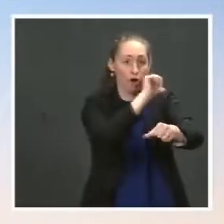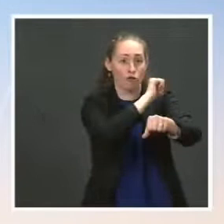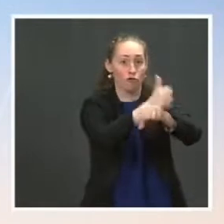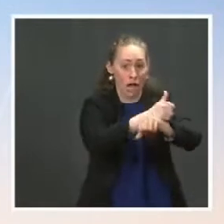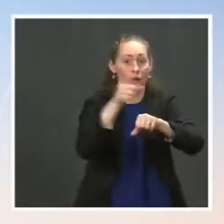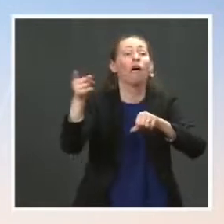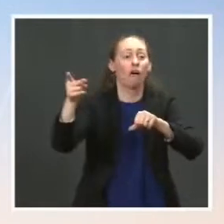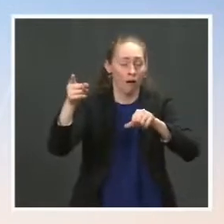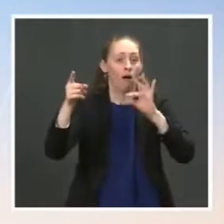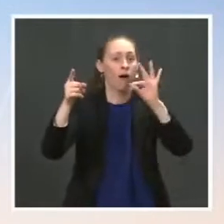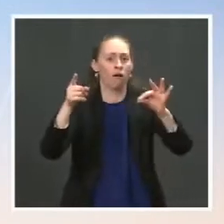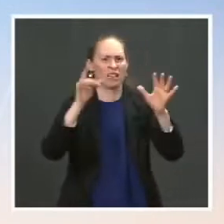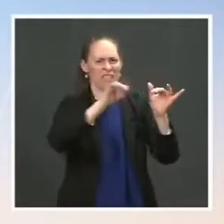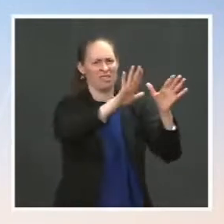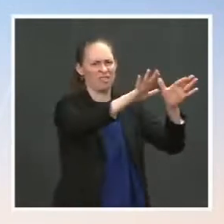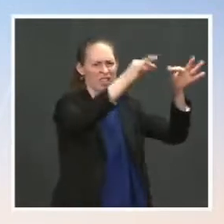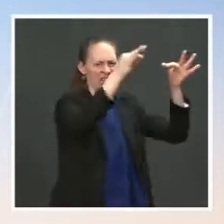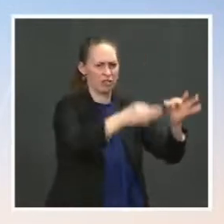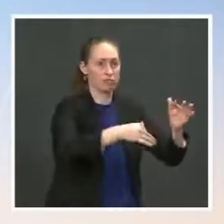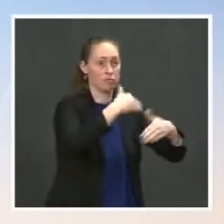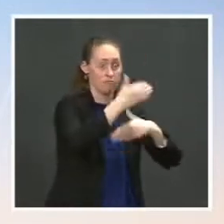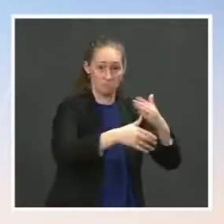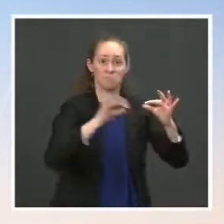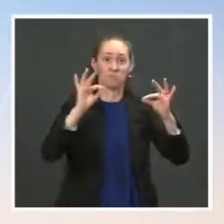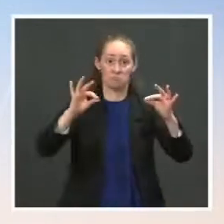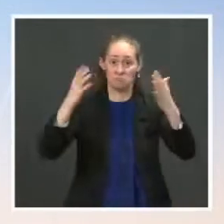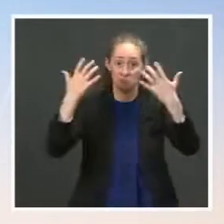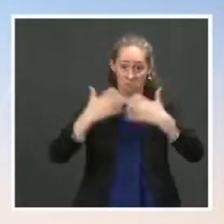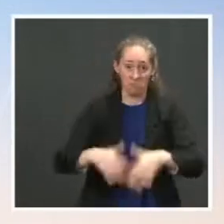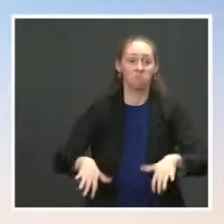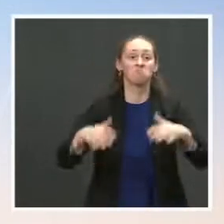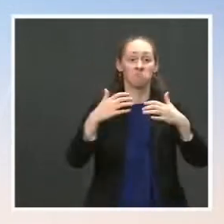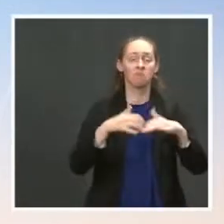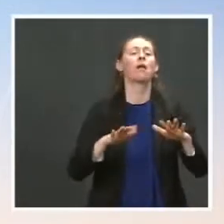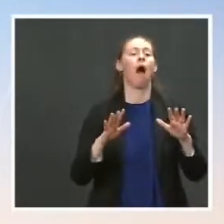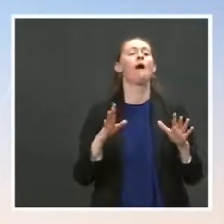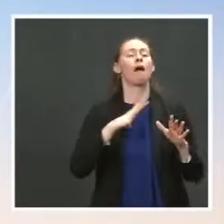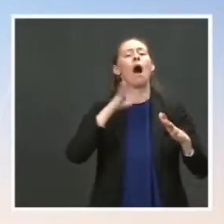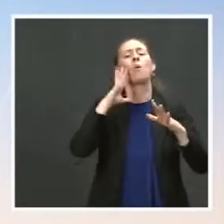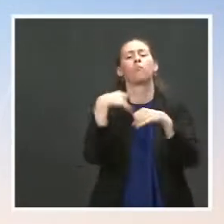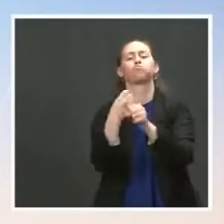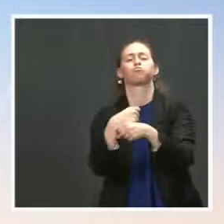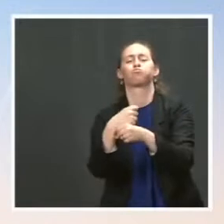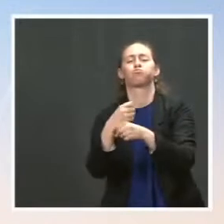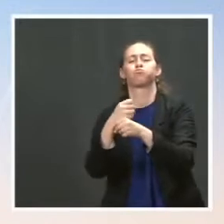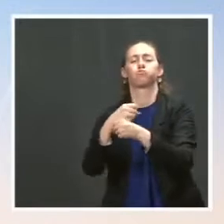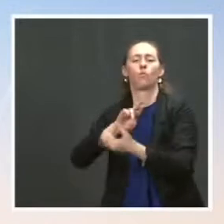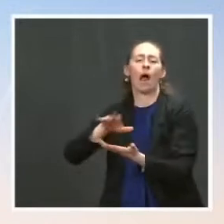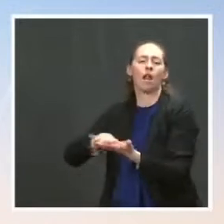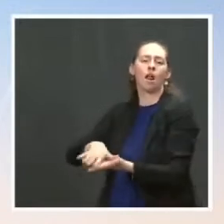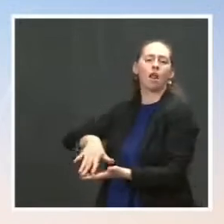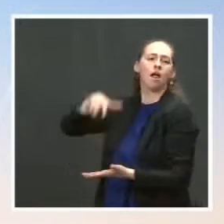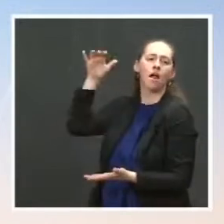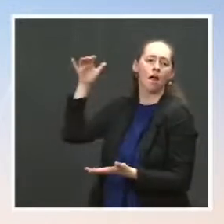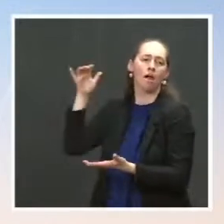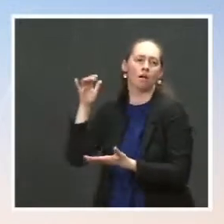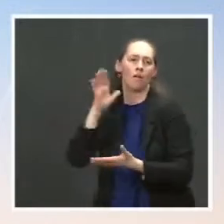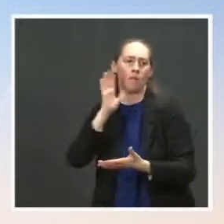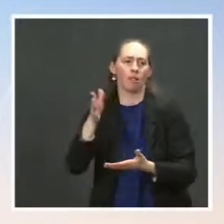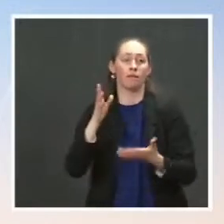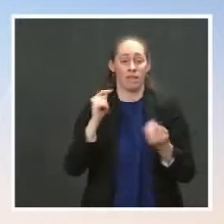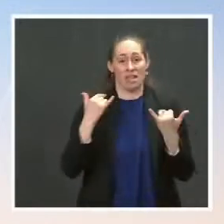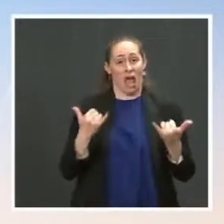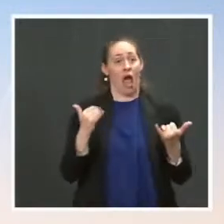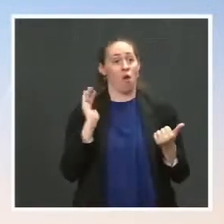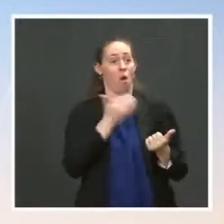will certainly enhance their production capacity. But we see this as, our role here is to take